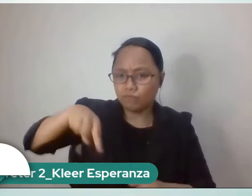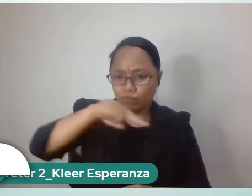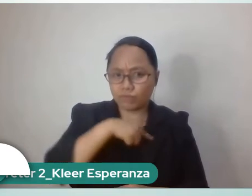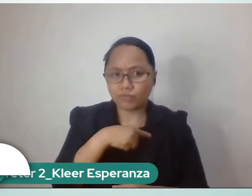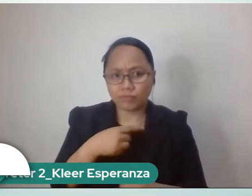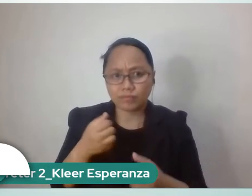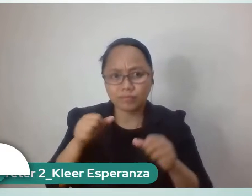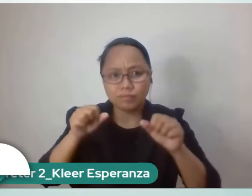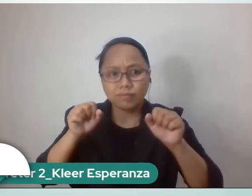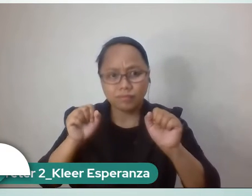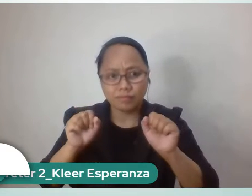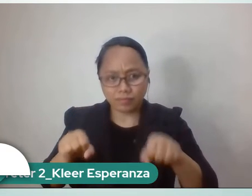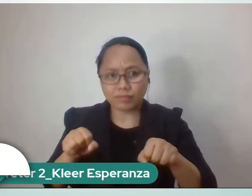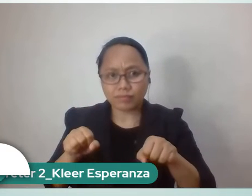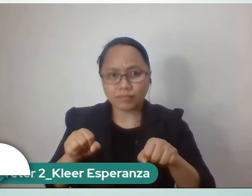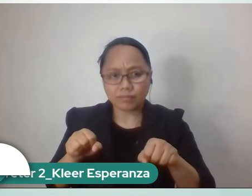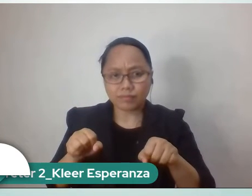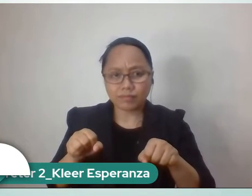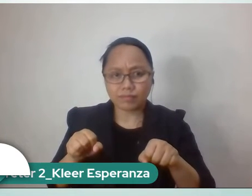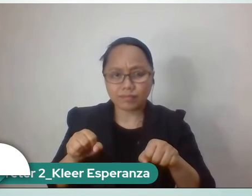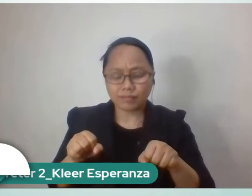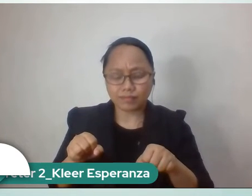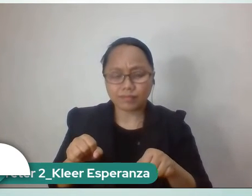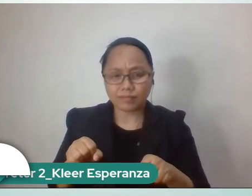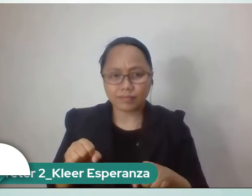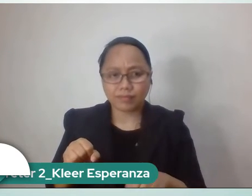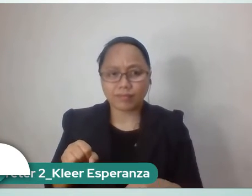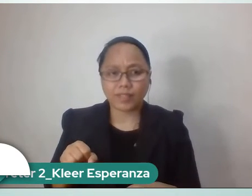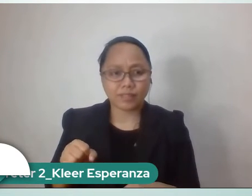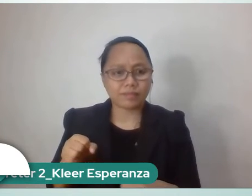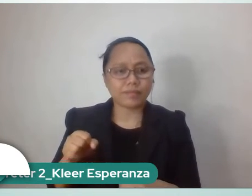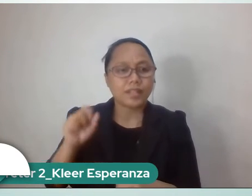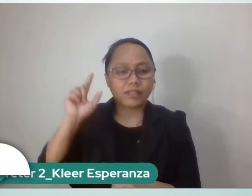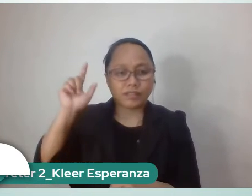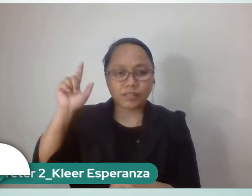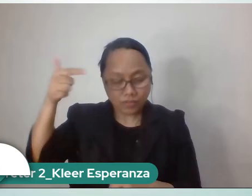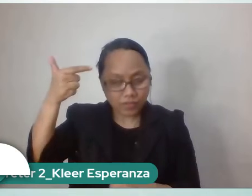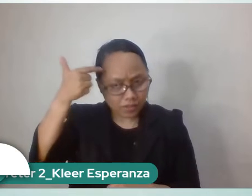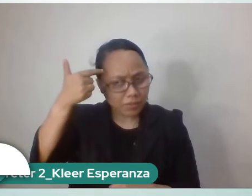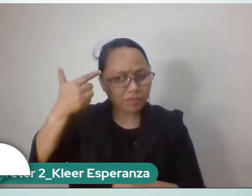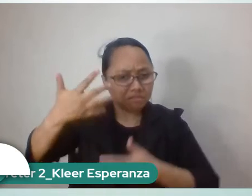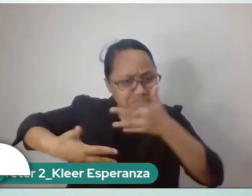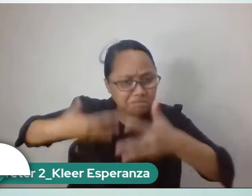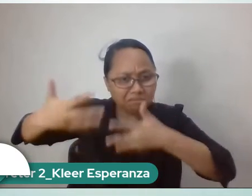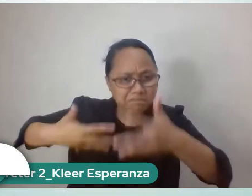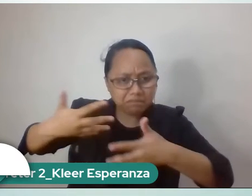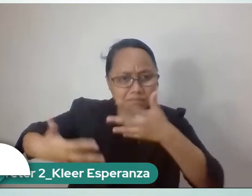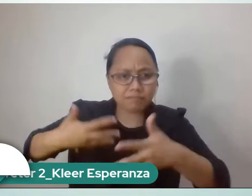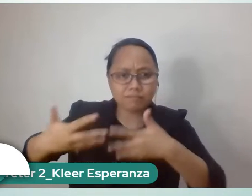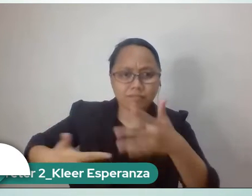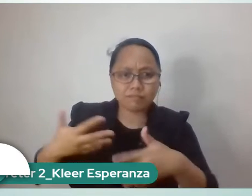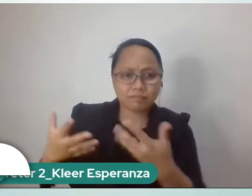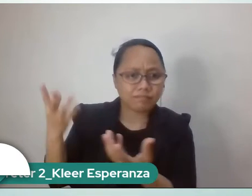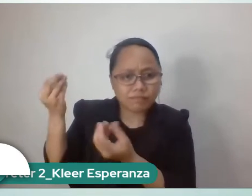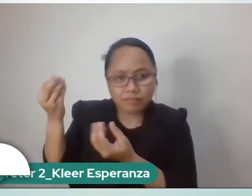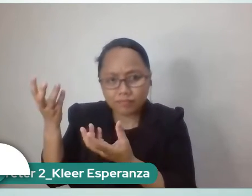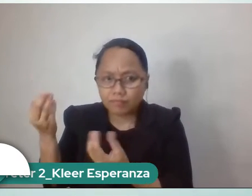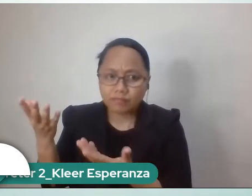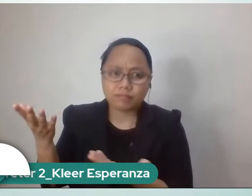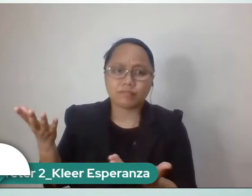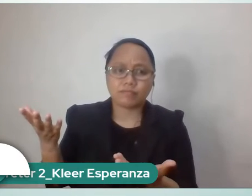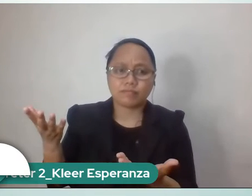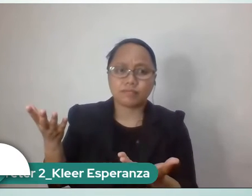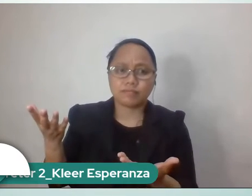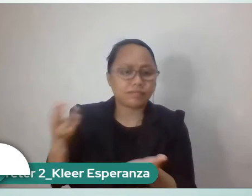the government take the leadership on all of this process for the update of norms,